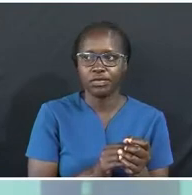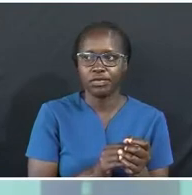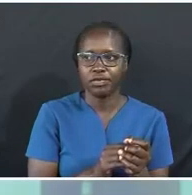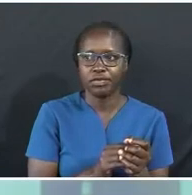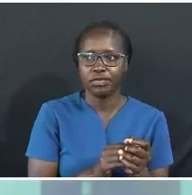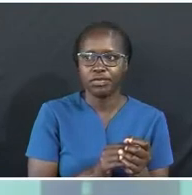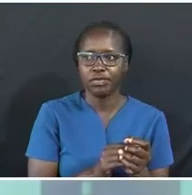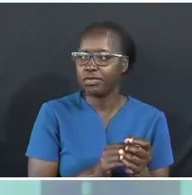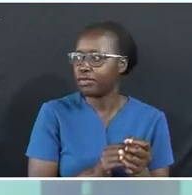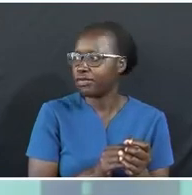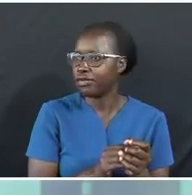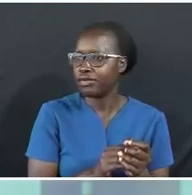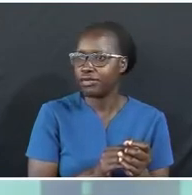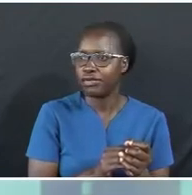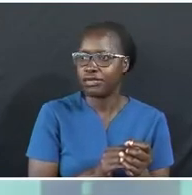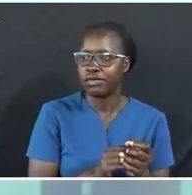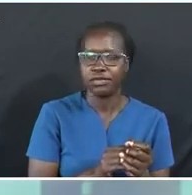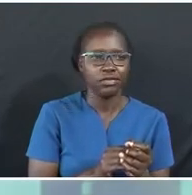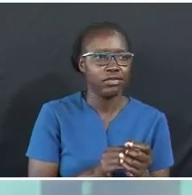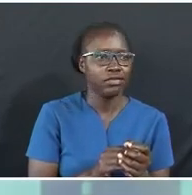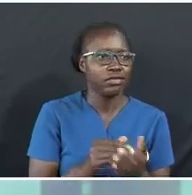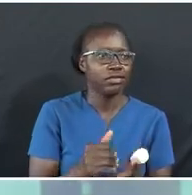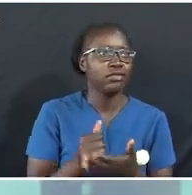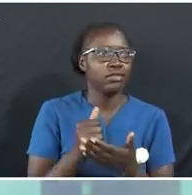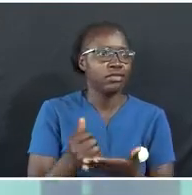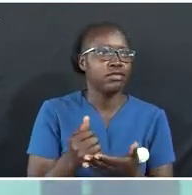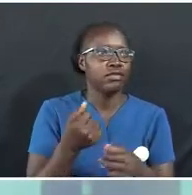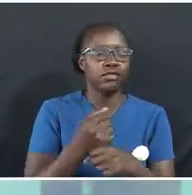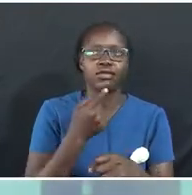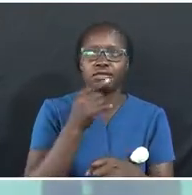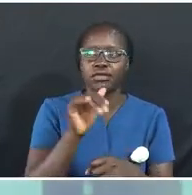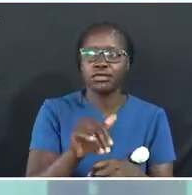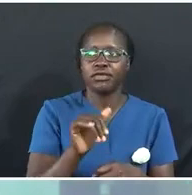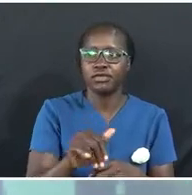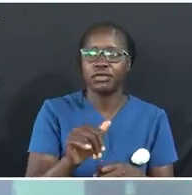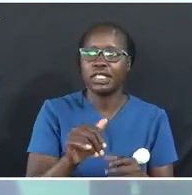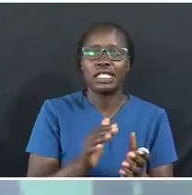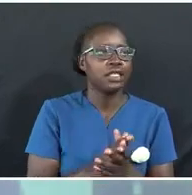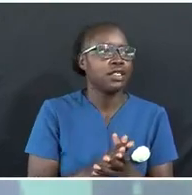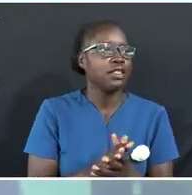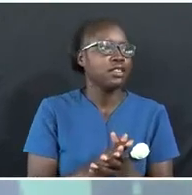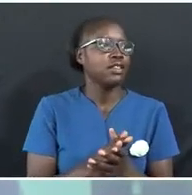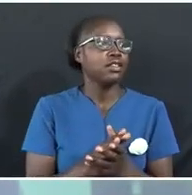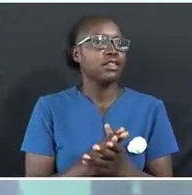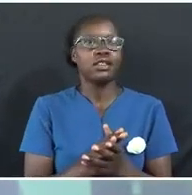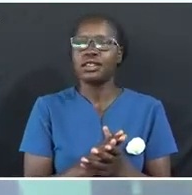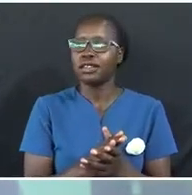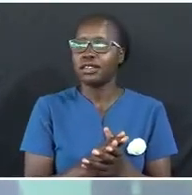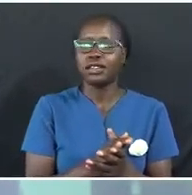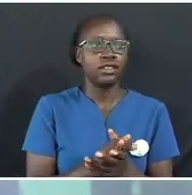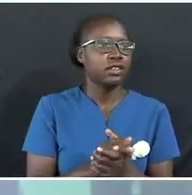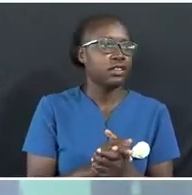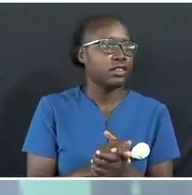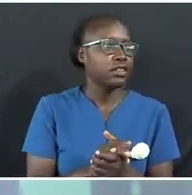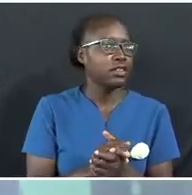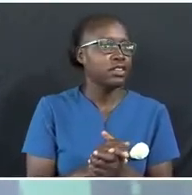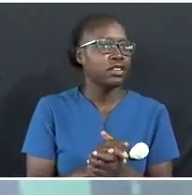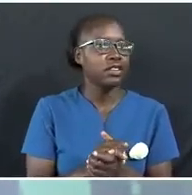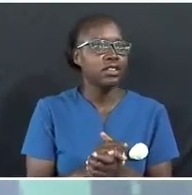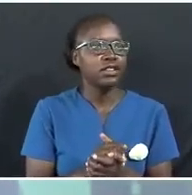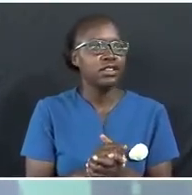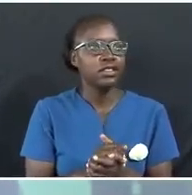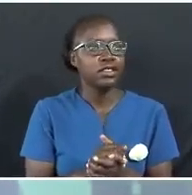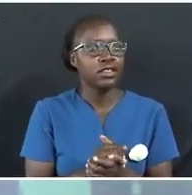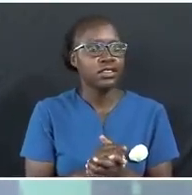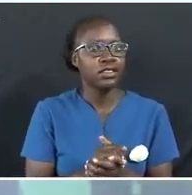help. Then the condition was only one. Make sure that you can cook good ugali, wimbi is there. some